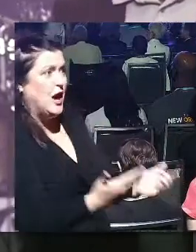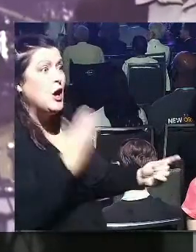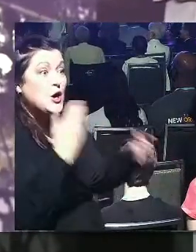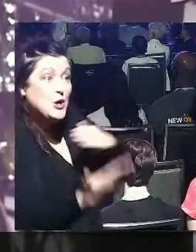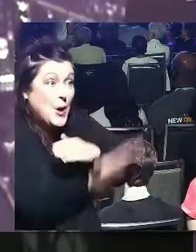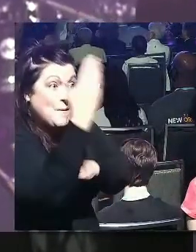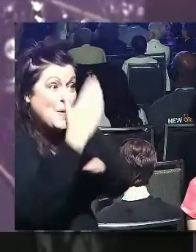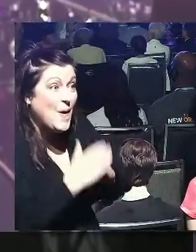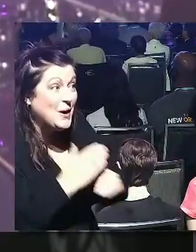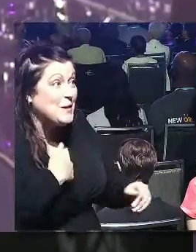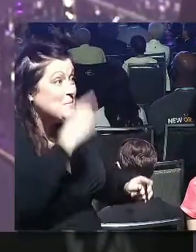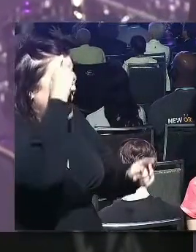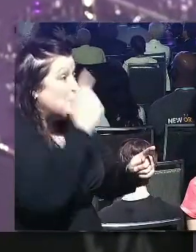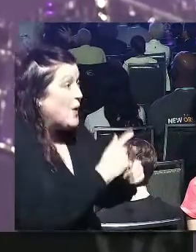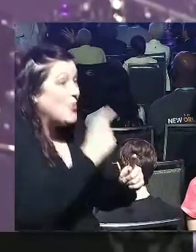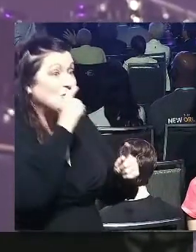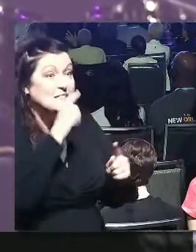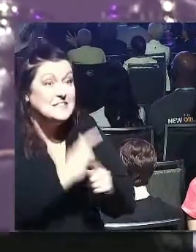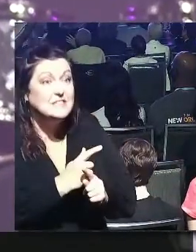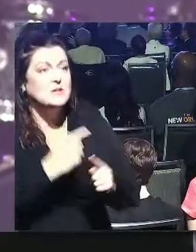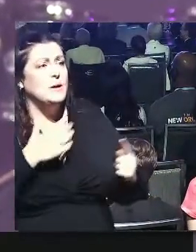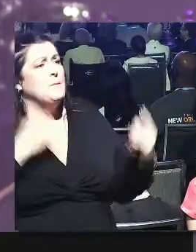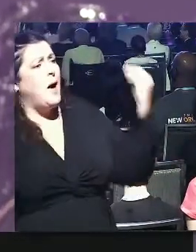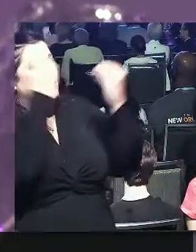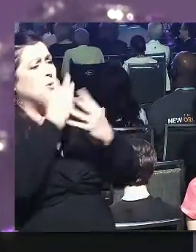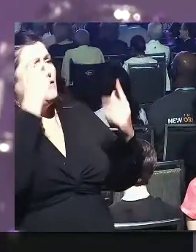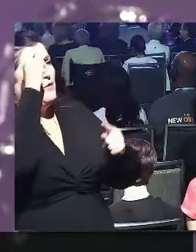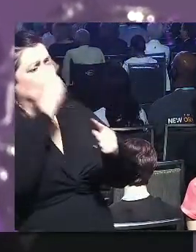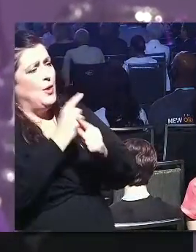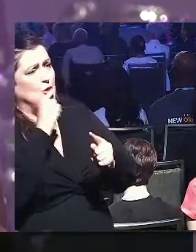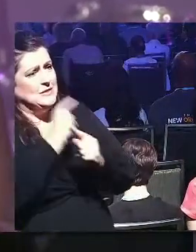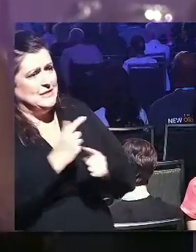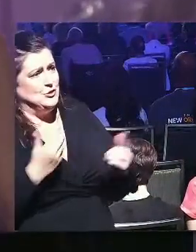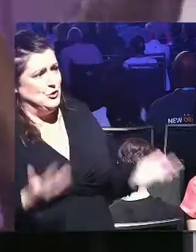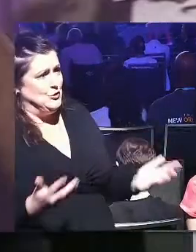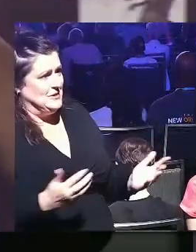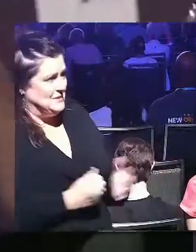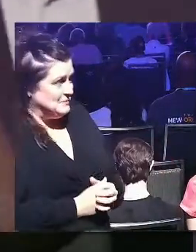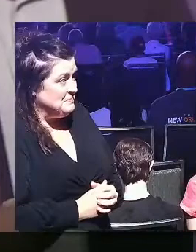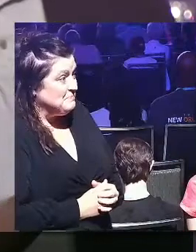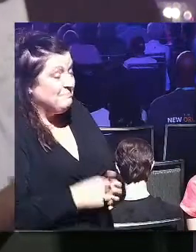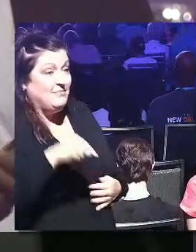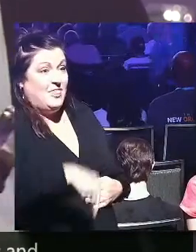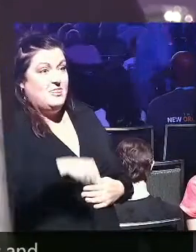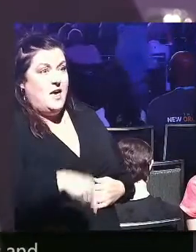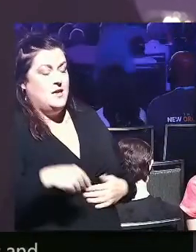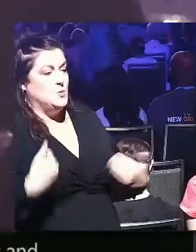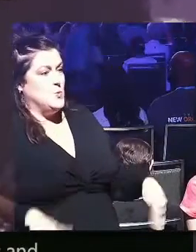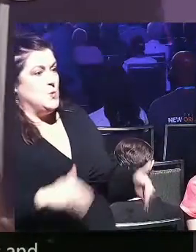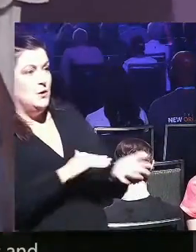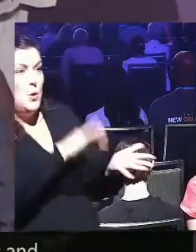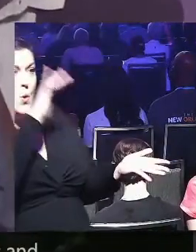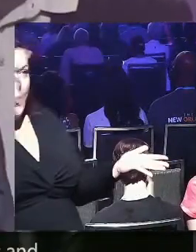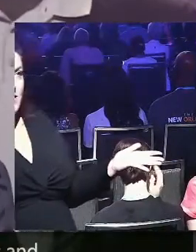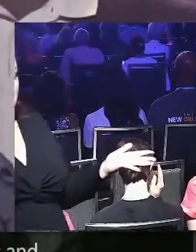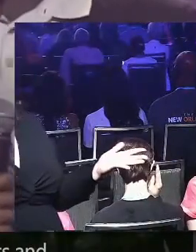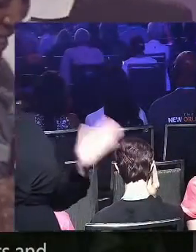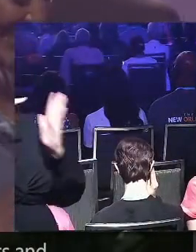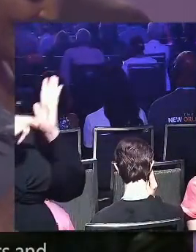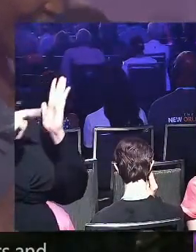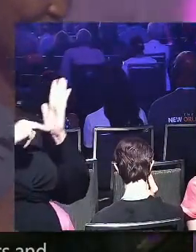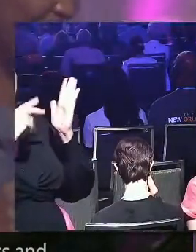my brothers and sisters, my beautiful brothers and sisters. This is glorious. I want to read